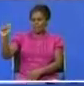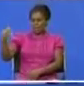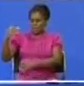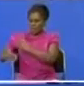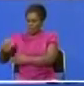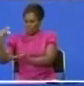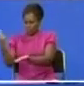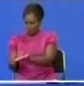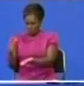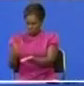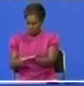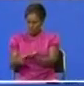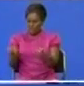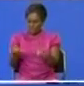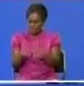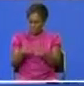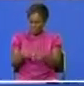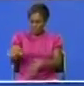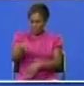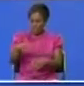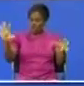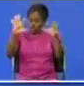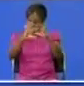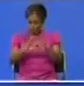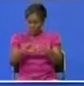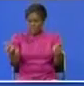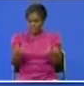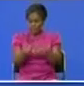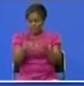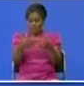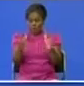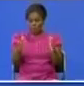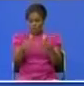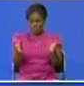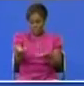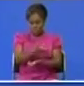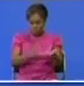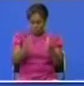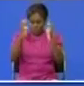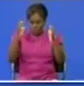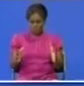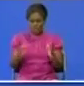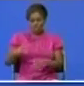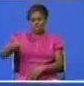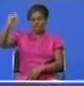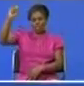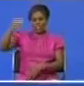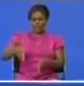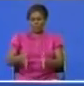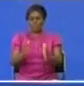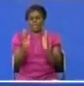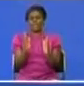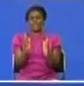Uganda, is not only set to boost regional connectivity, but open up key economic zones along the northern corridor.